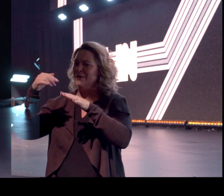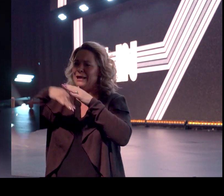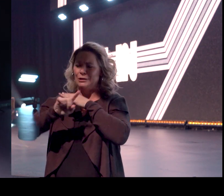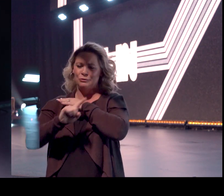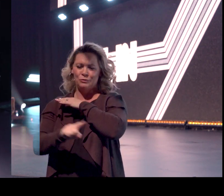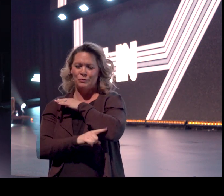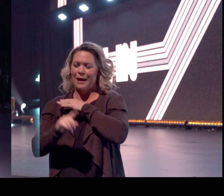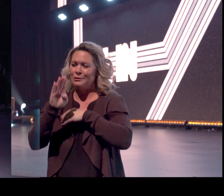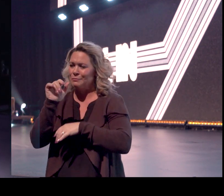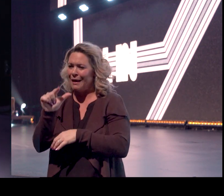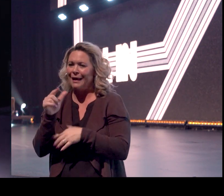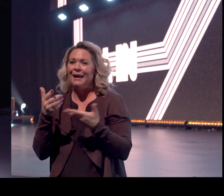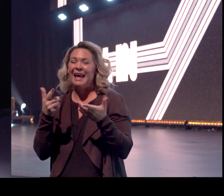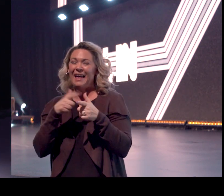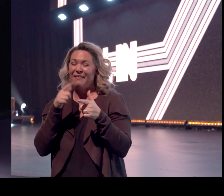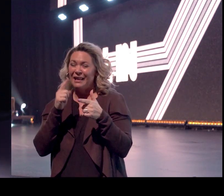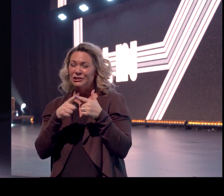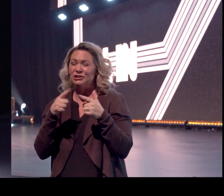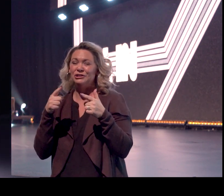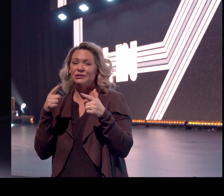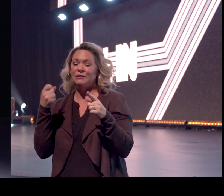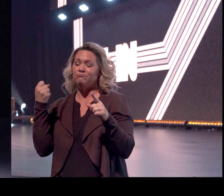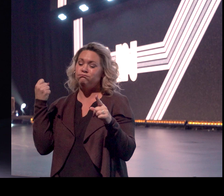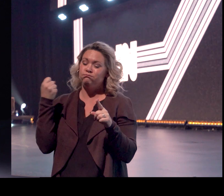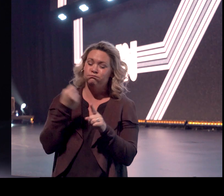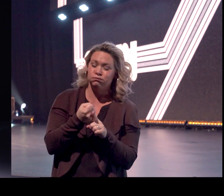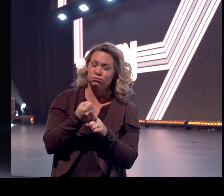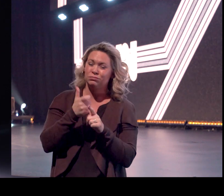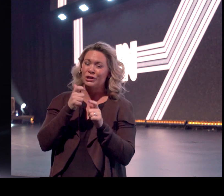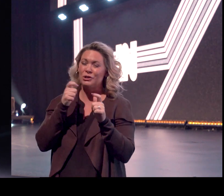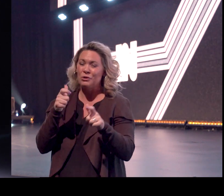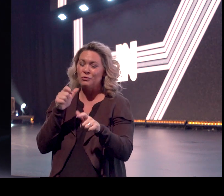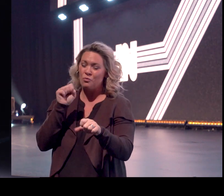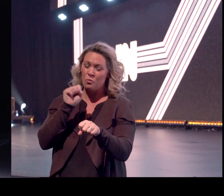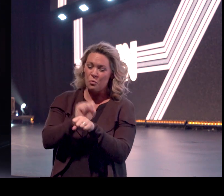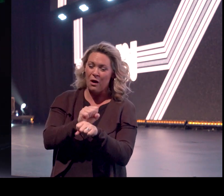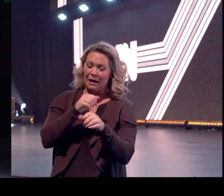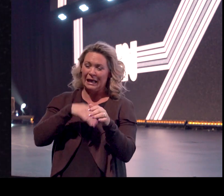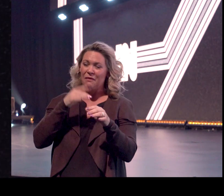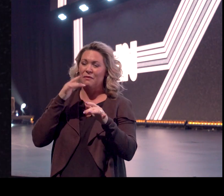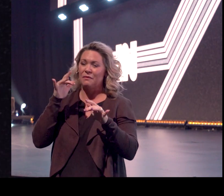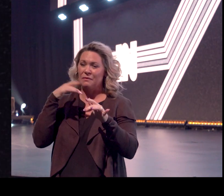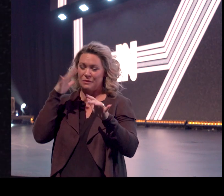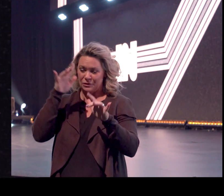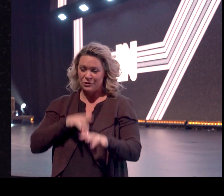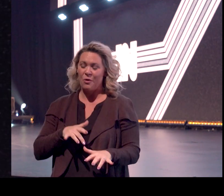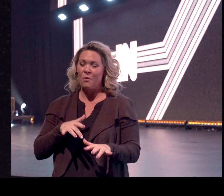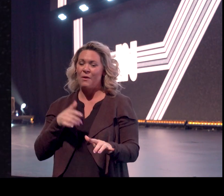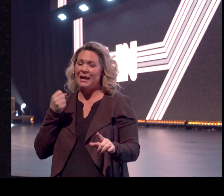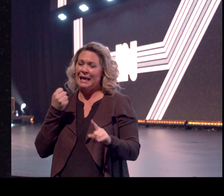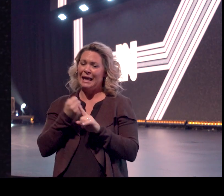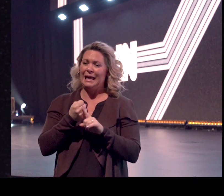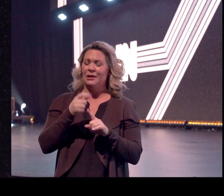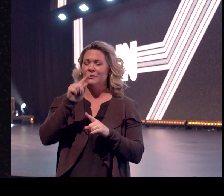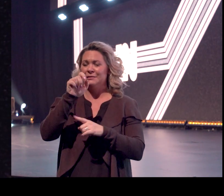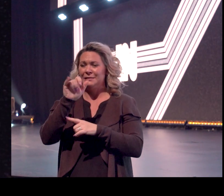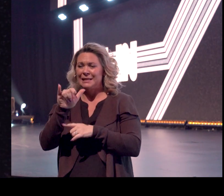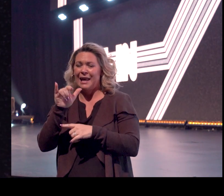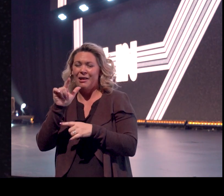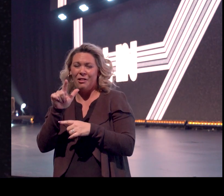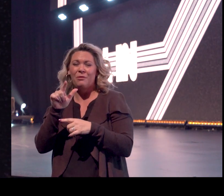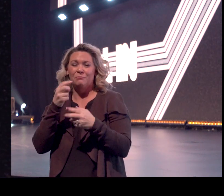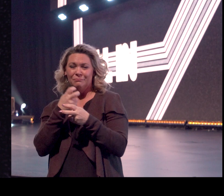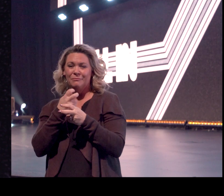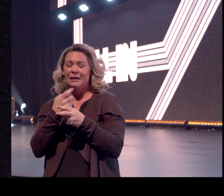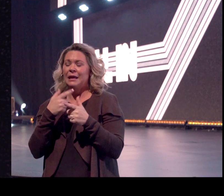this mountain in a trash bag. And I'll never forget, she hit this massive rock she didn't see in the snow, right on her tailbone. And I'll never